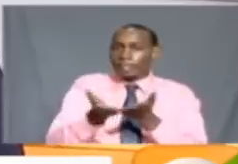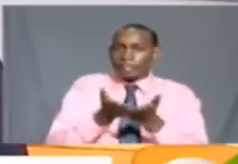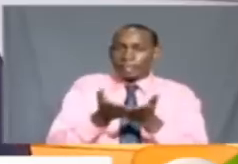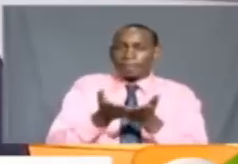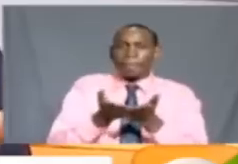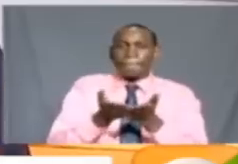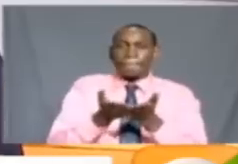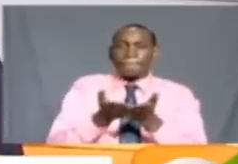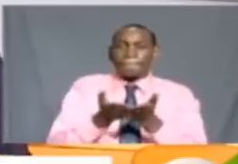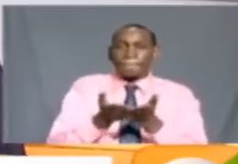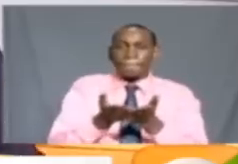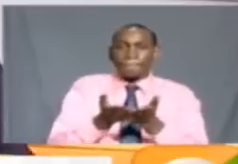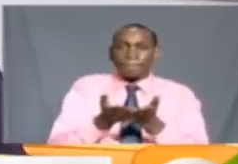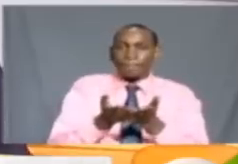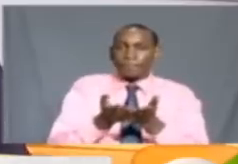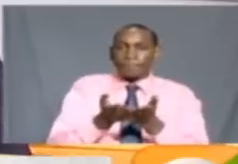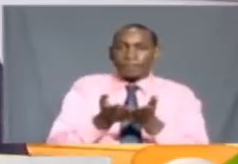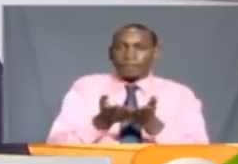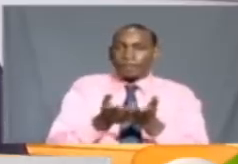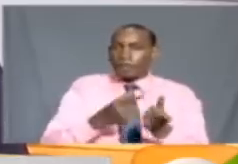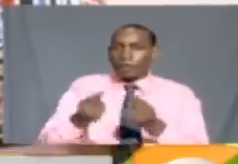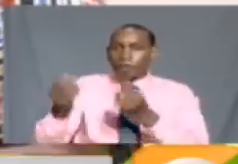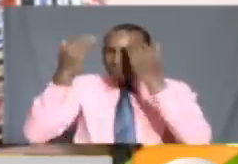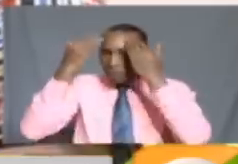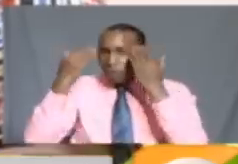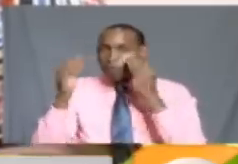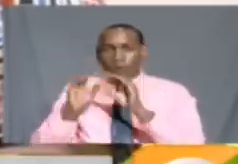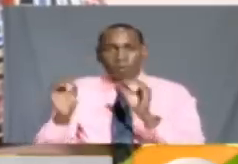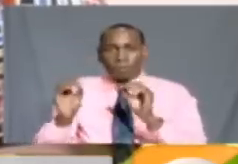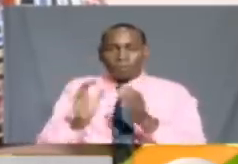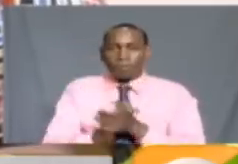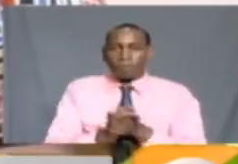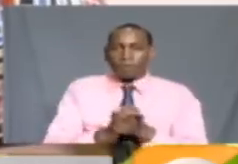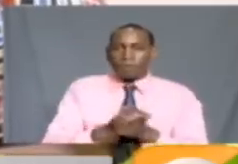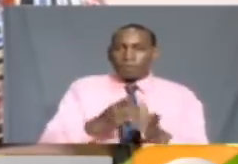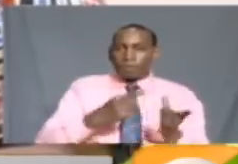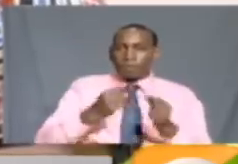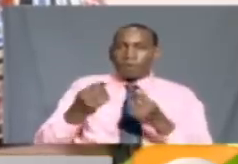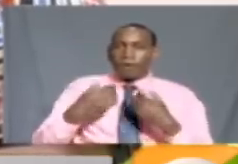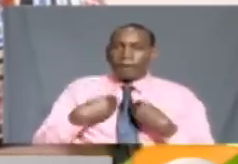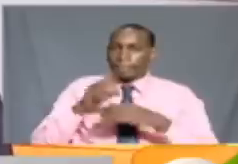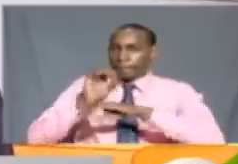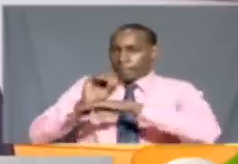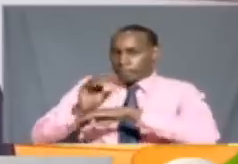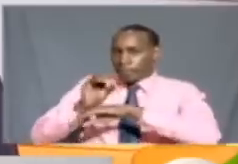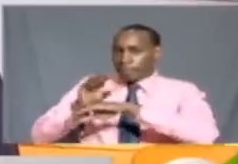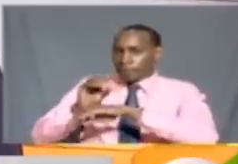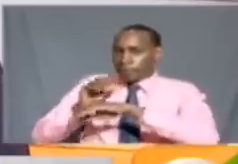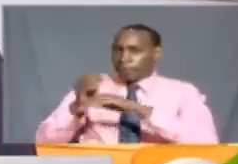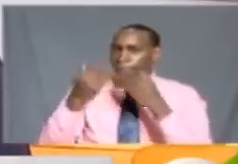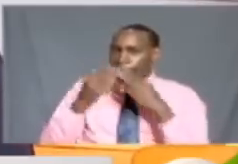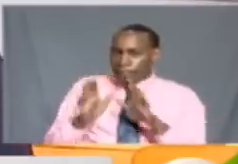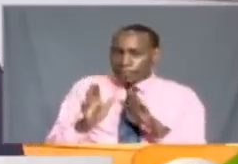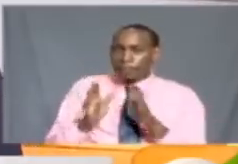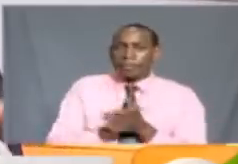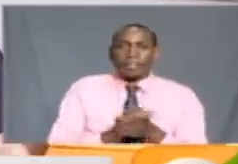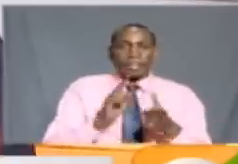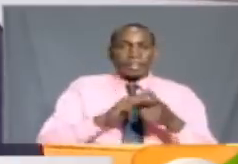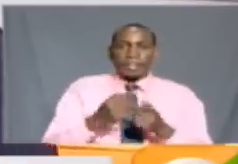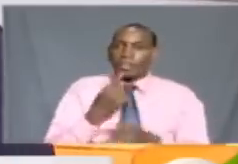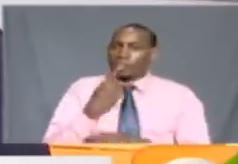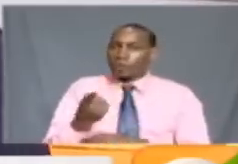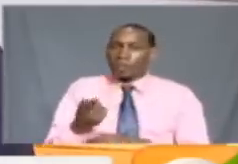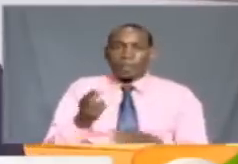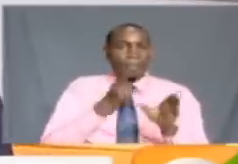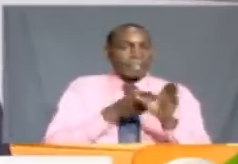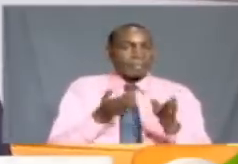non-custodial. It's not even, they don't even need to go to court. Yeah. So they just go and they get counseling and, you know, and they're told, you know, you shouldn't